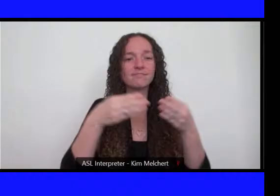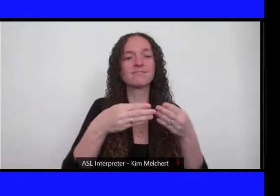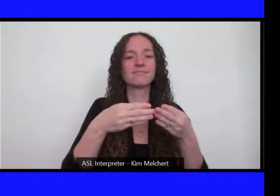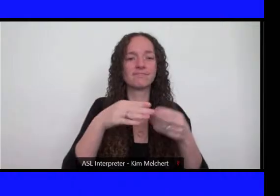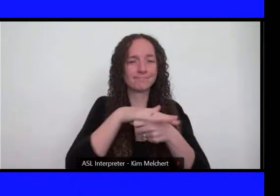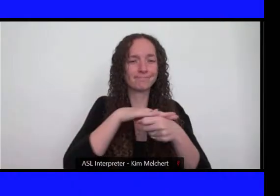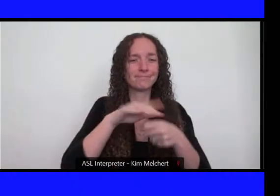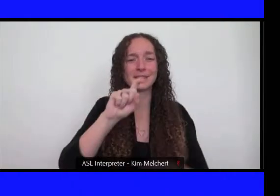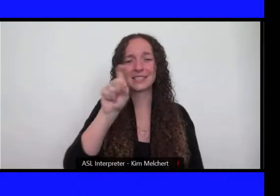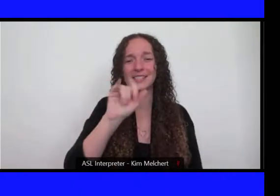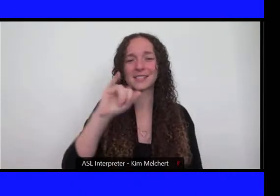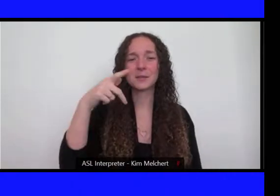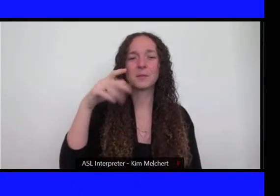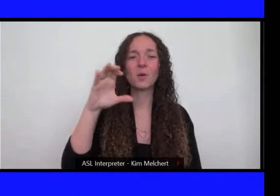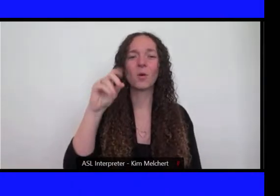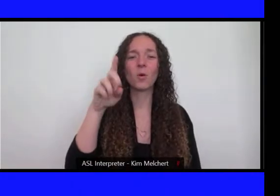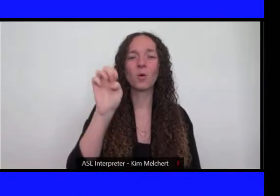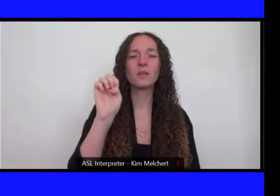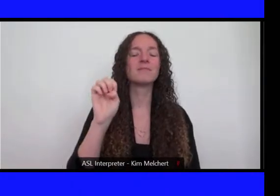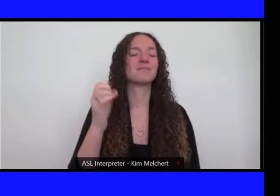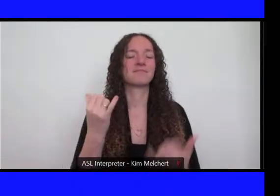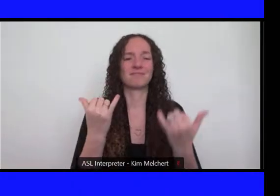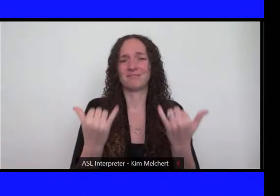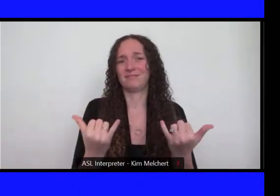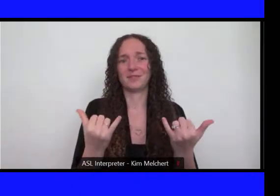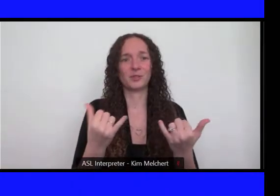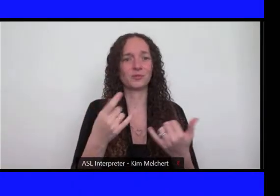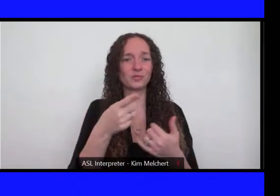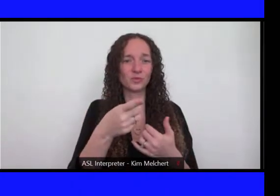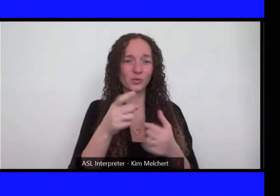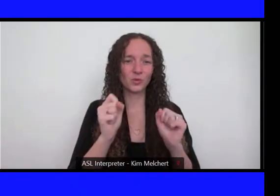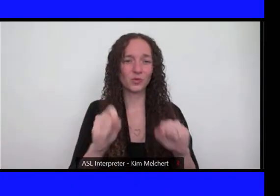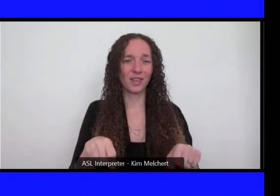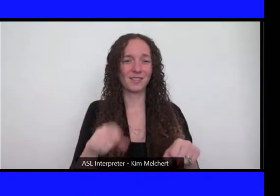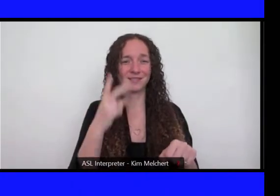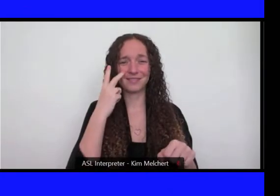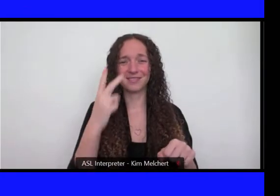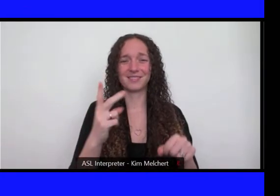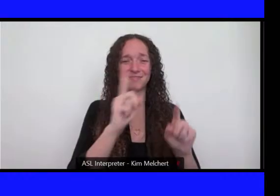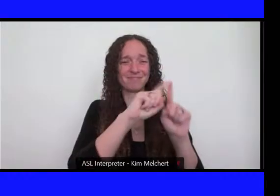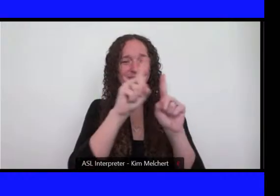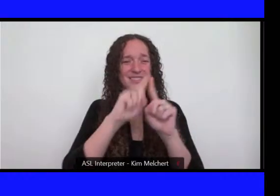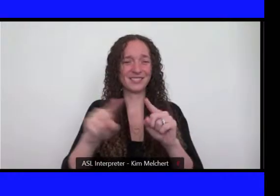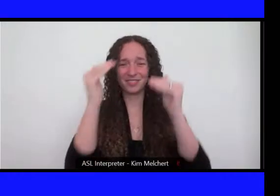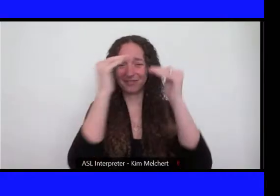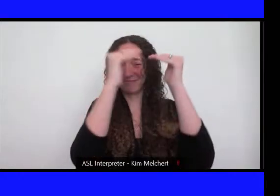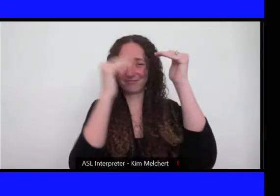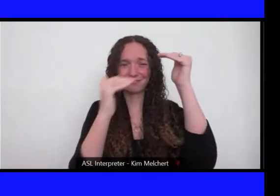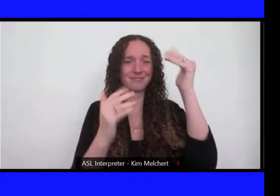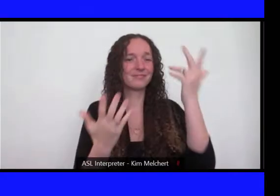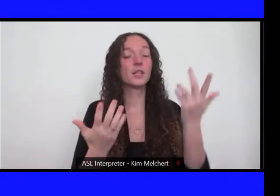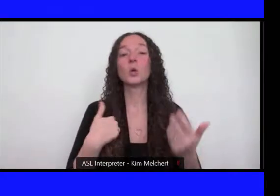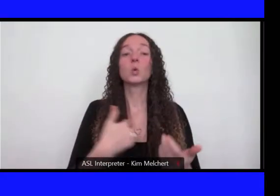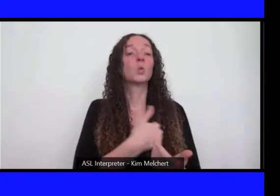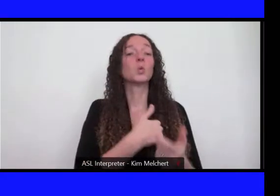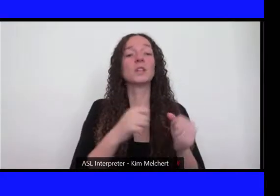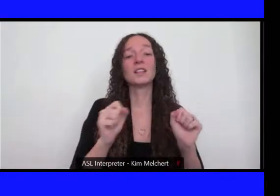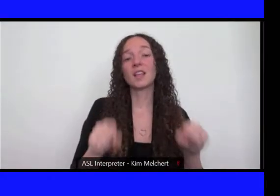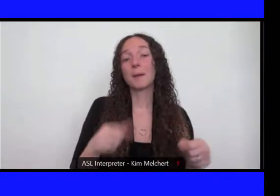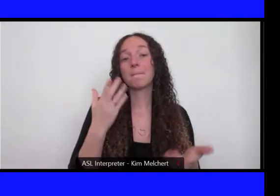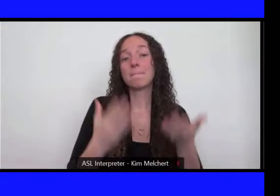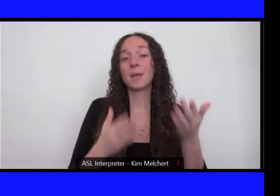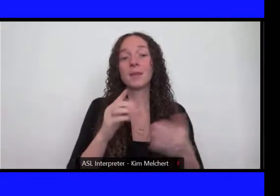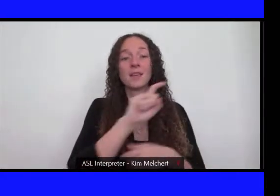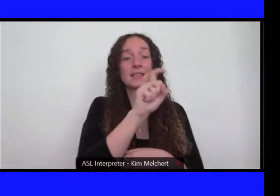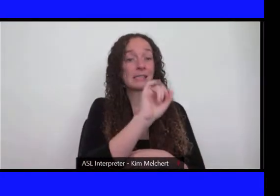of communicating with the groups and looking, because now we are looking at the group in different locations, that may help to